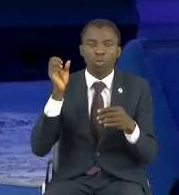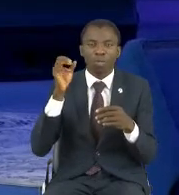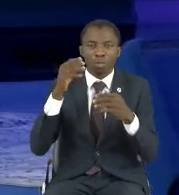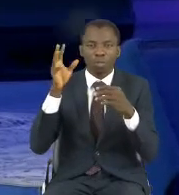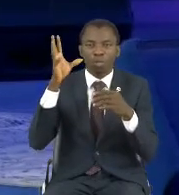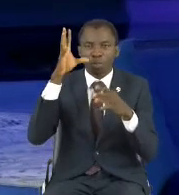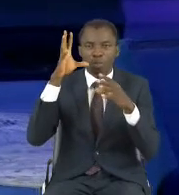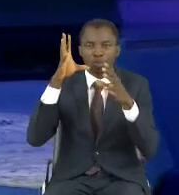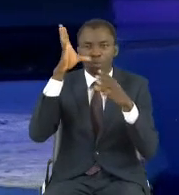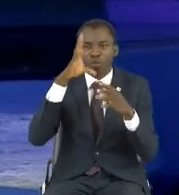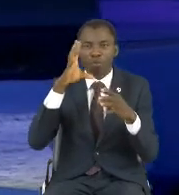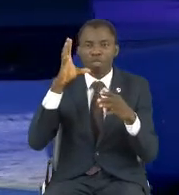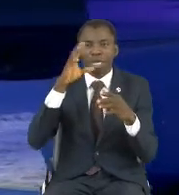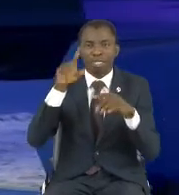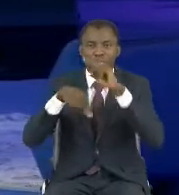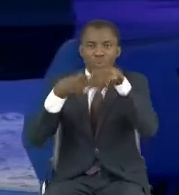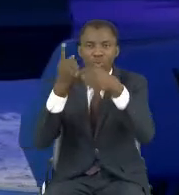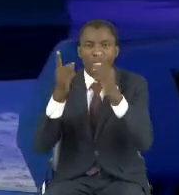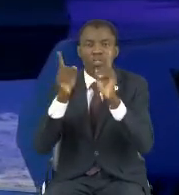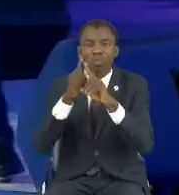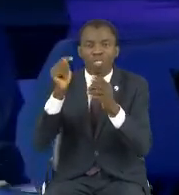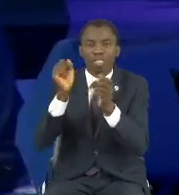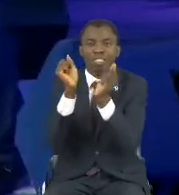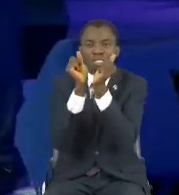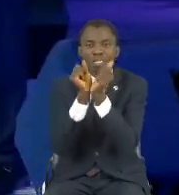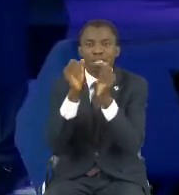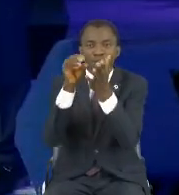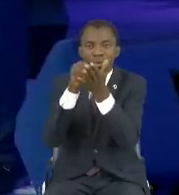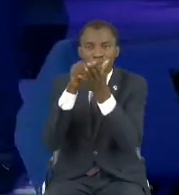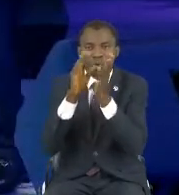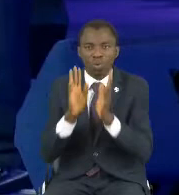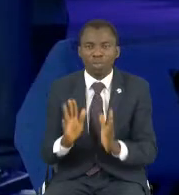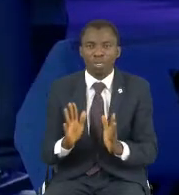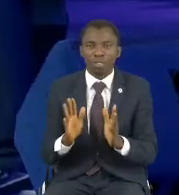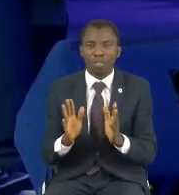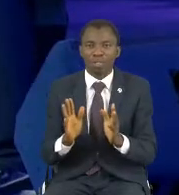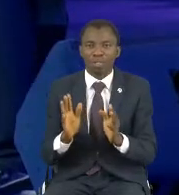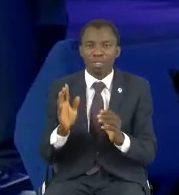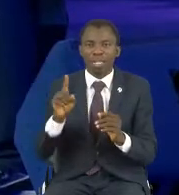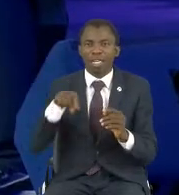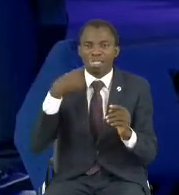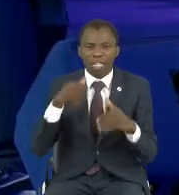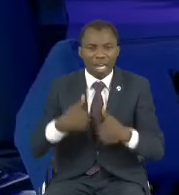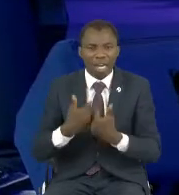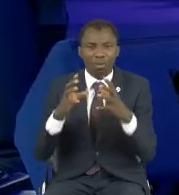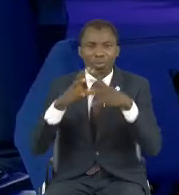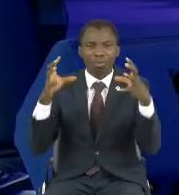to the slave owner and he said, how much does it